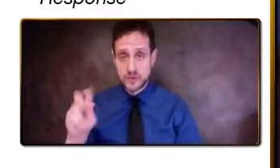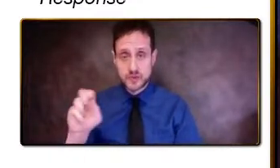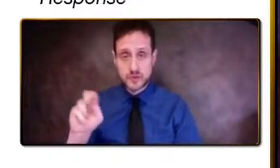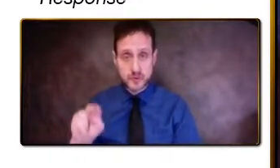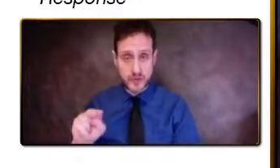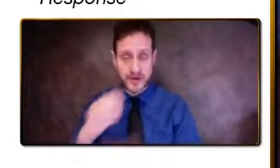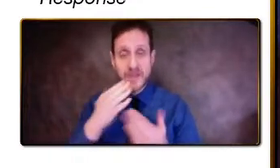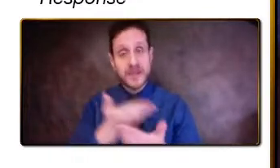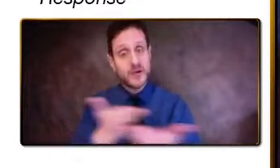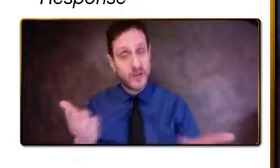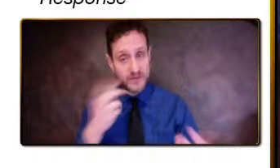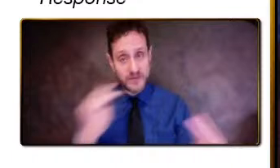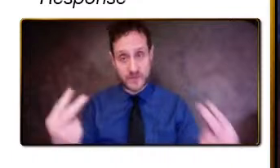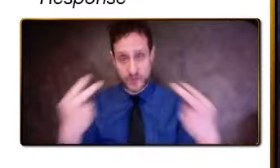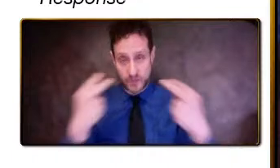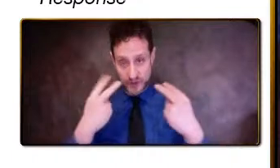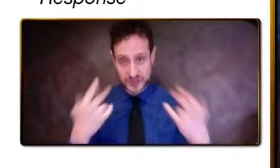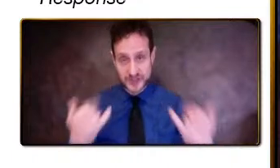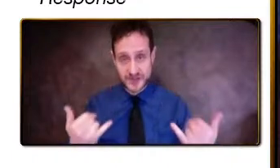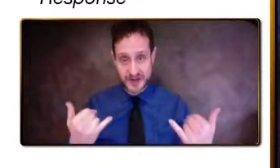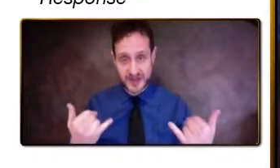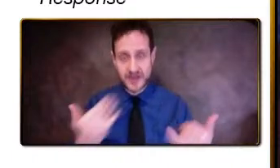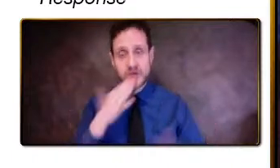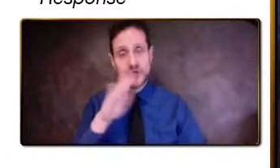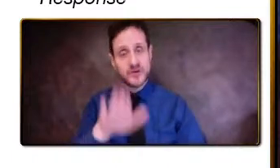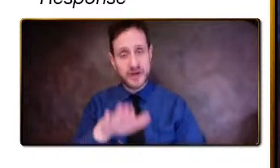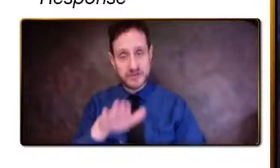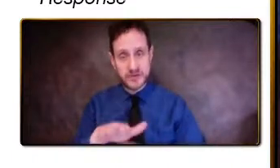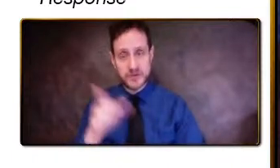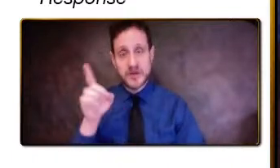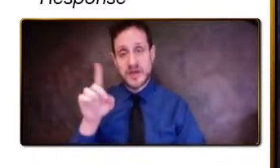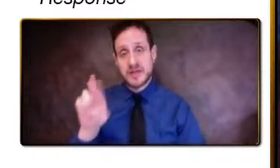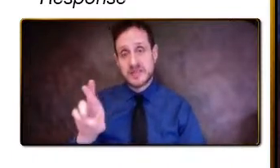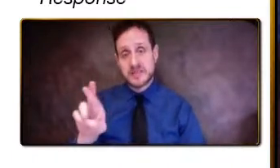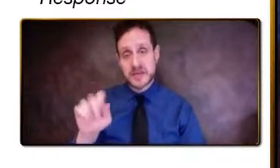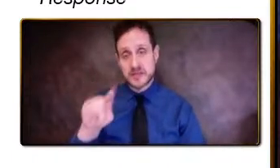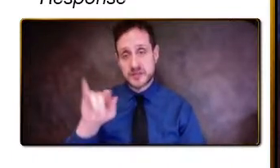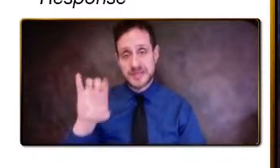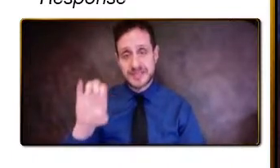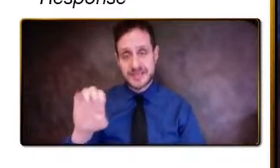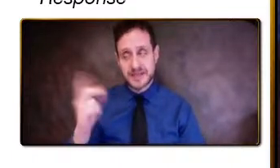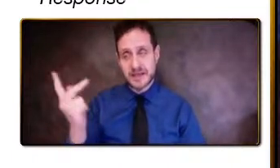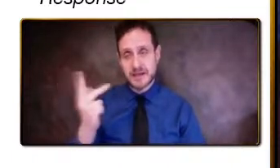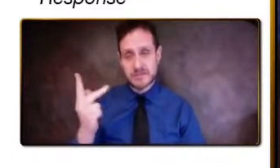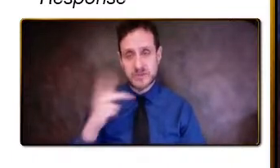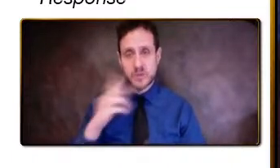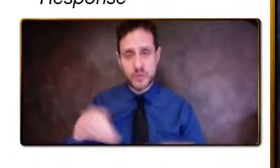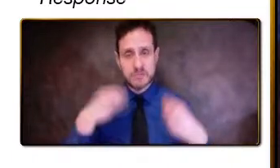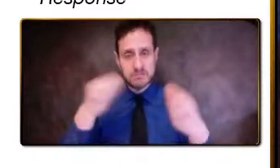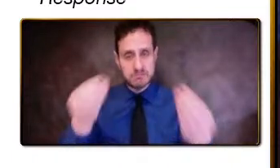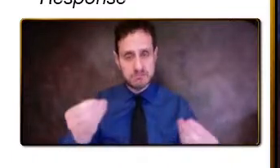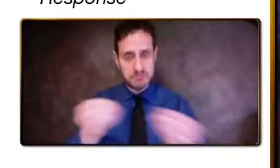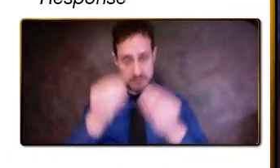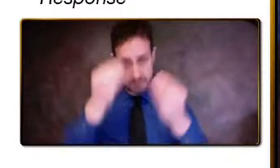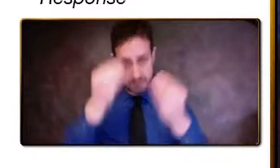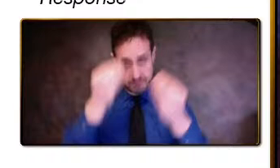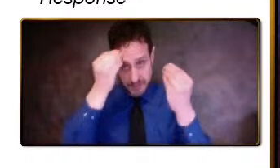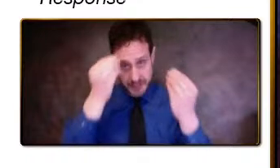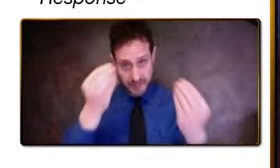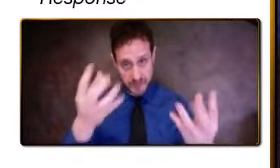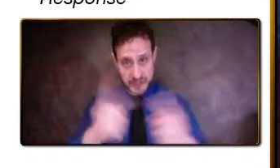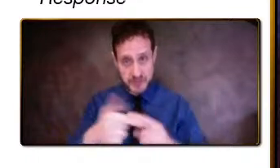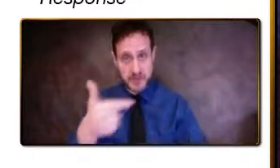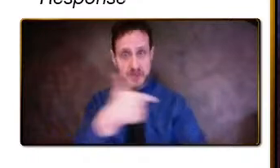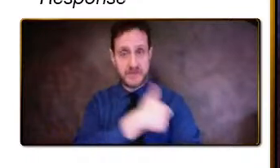Good afternoon. Dr. Ezike and I want to provide another update on both our vaccination